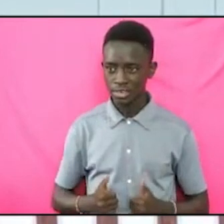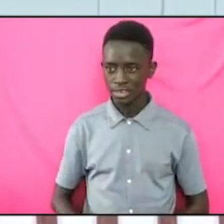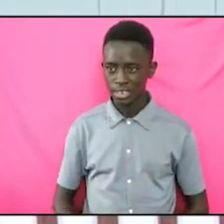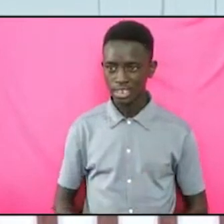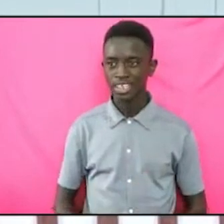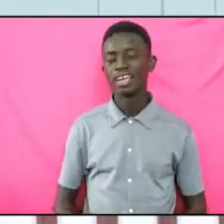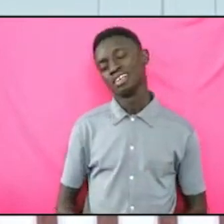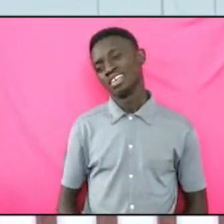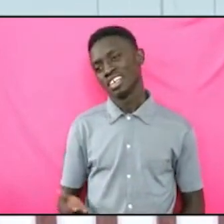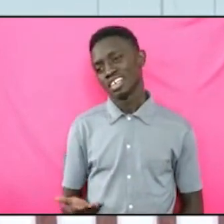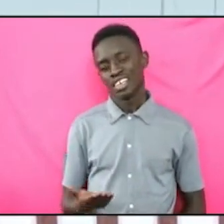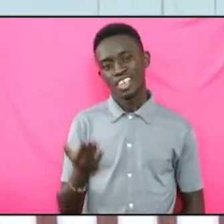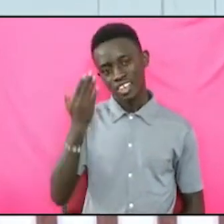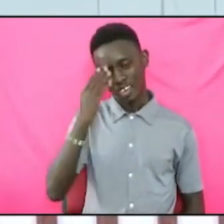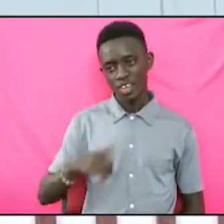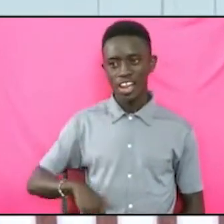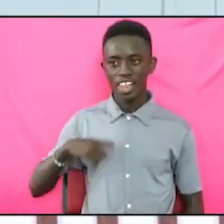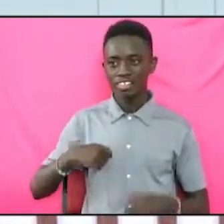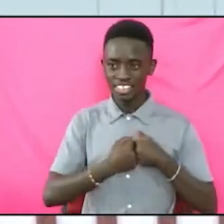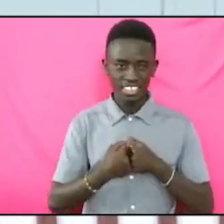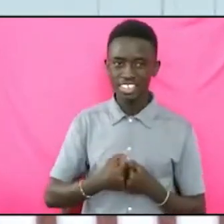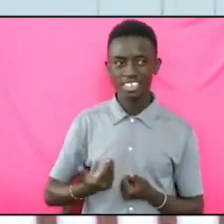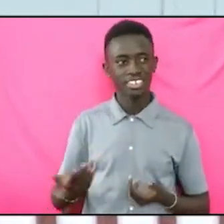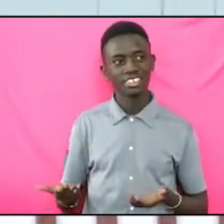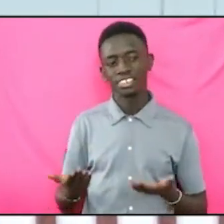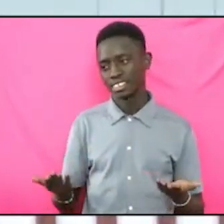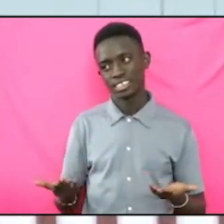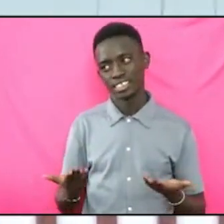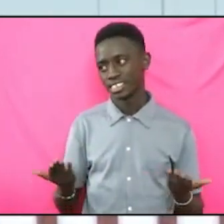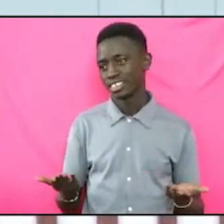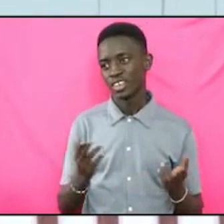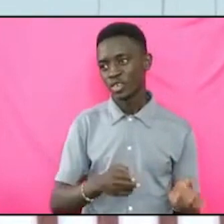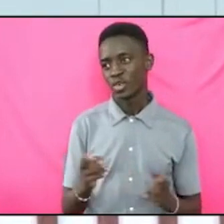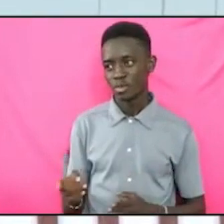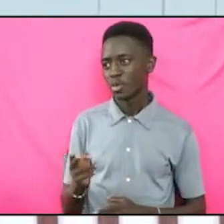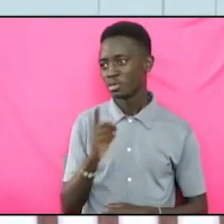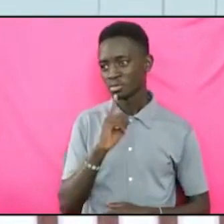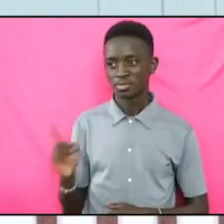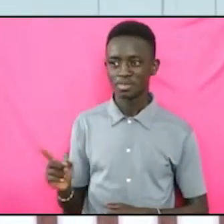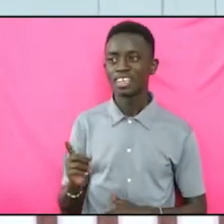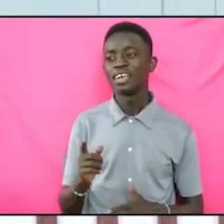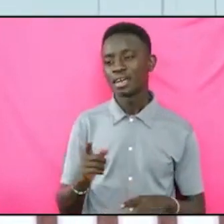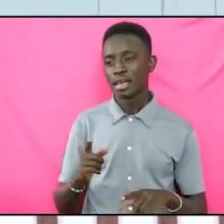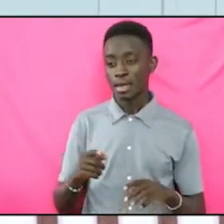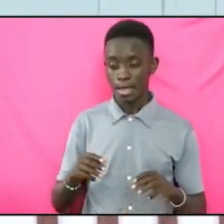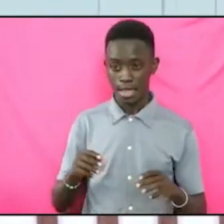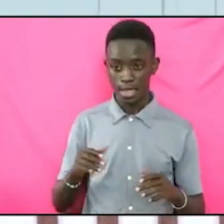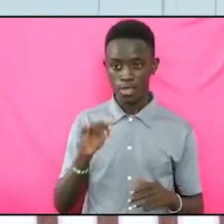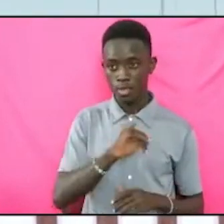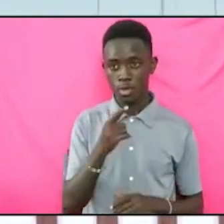You know, surviving is you barely made it, you know? But managing means you are